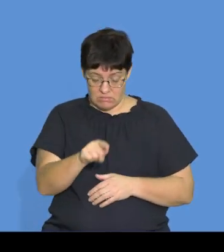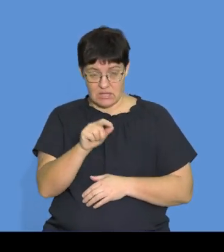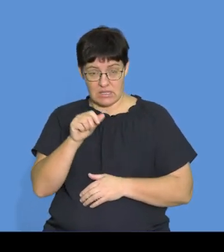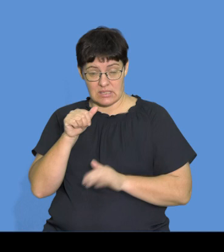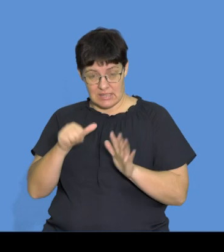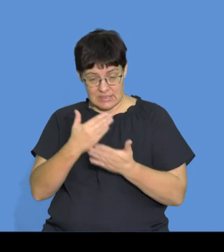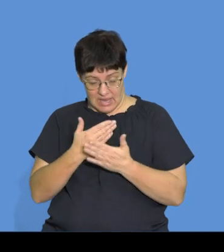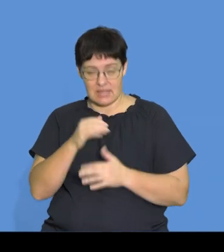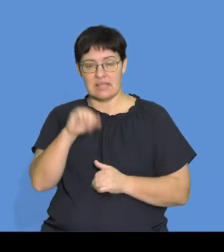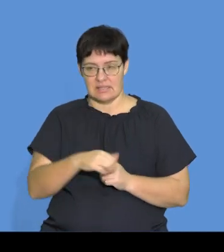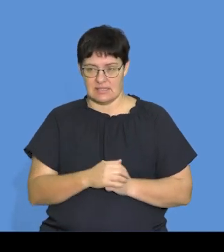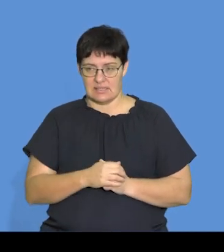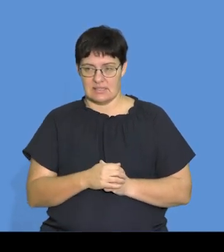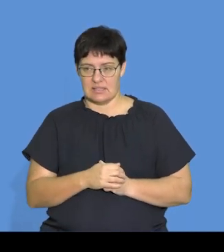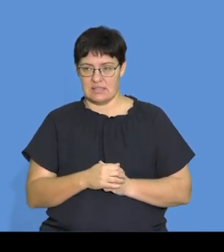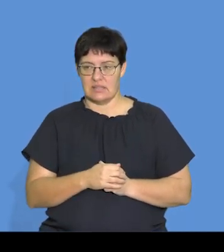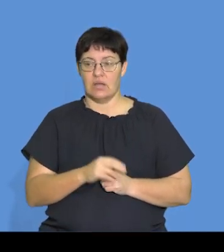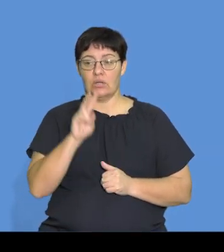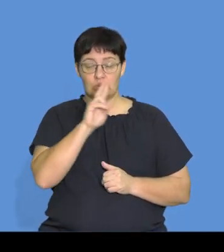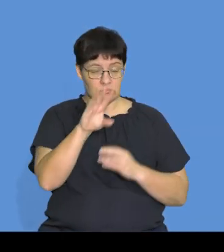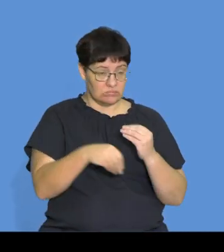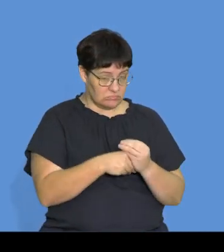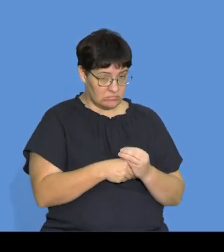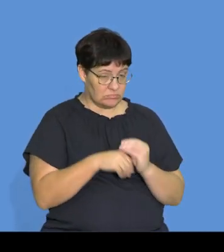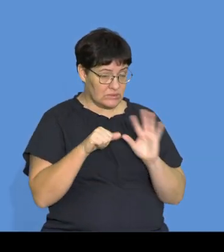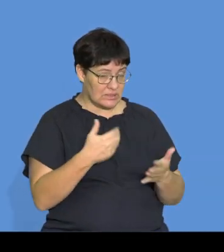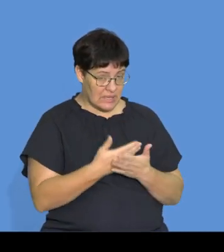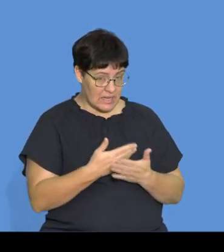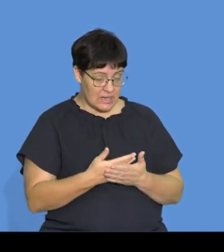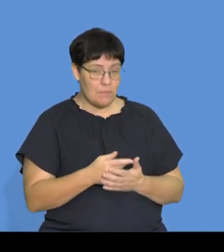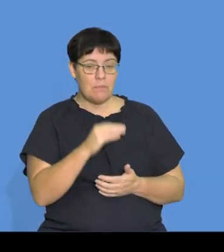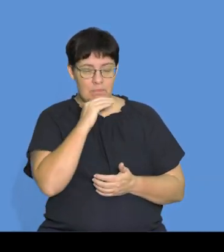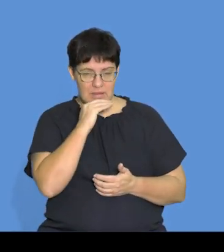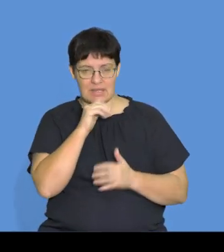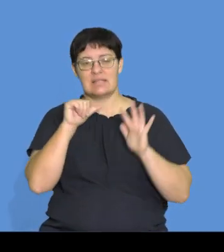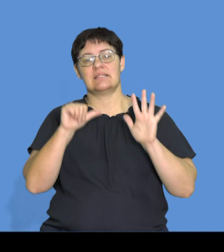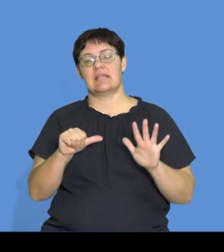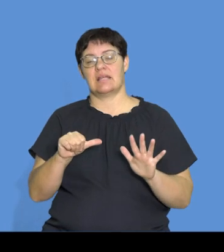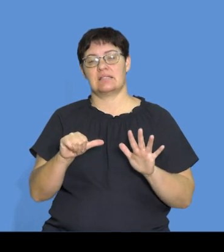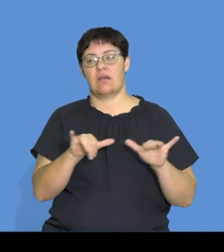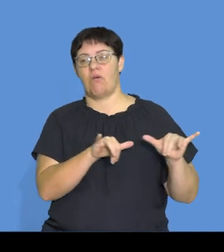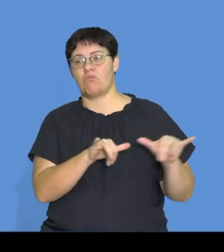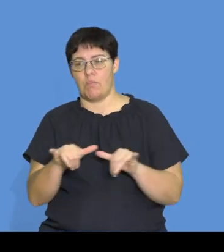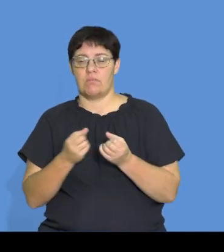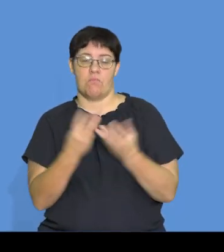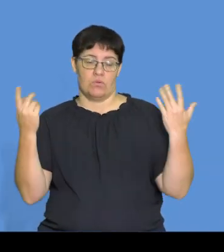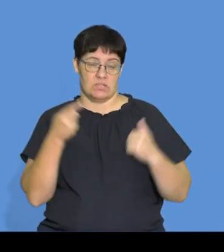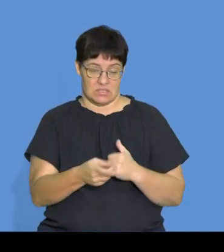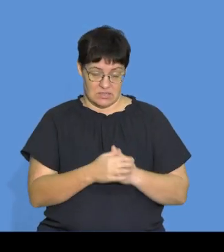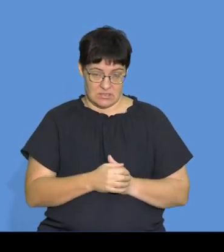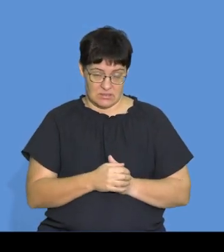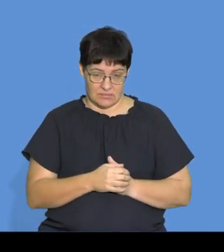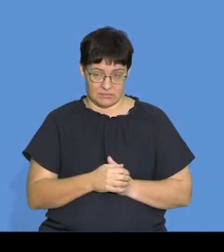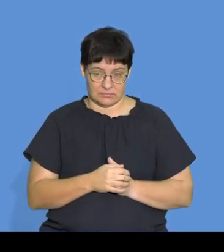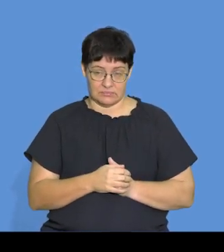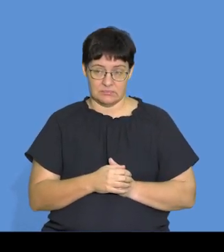Yes. Is 2 divisible in 6? Yes. So it means 6 becomes the lowest common denominator here. So